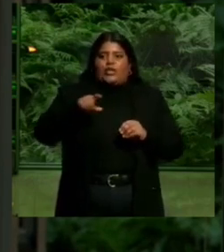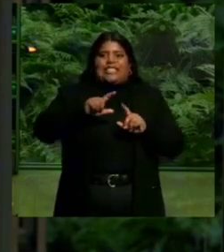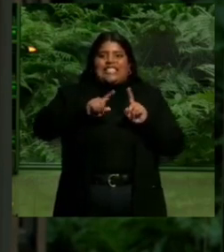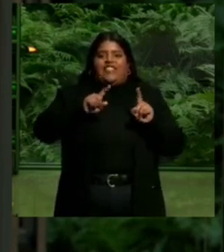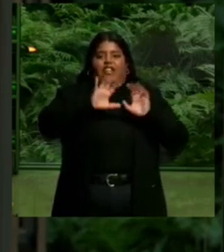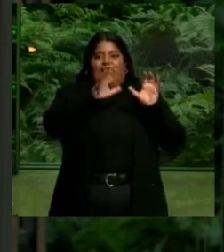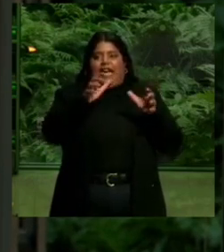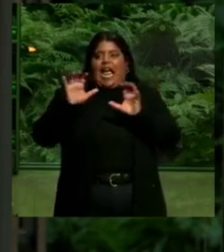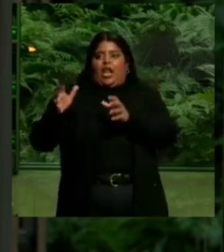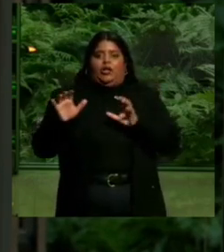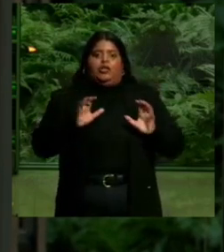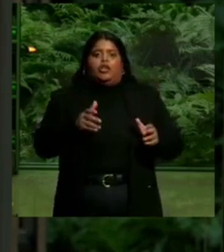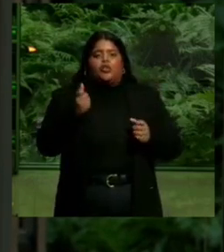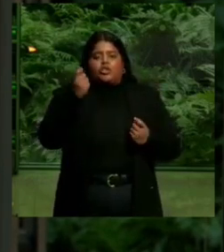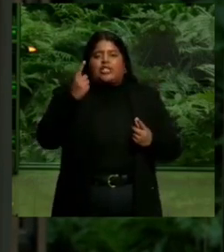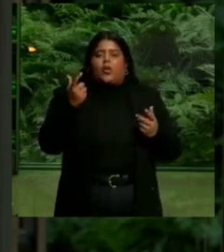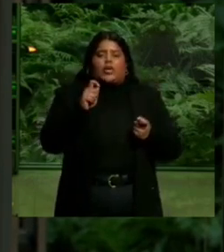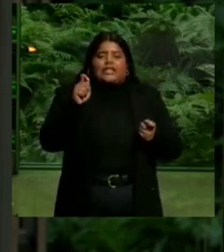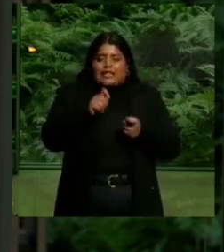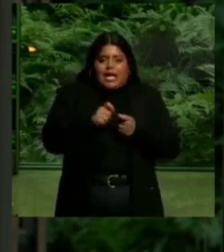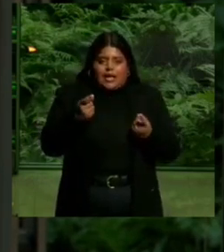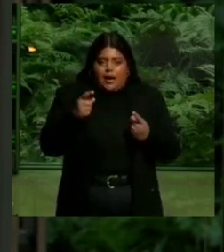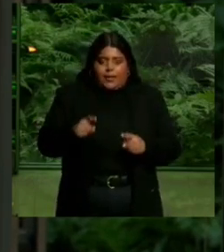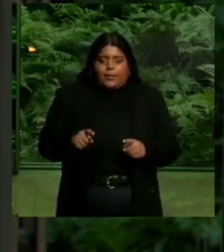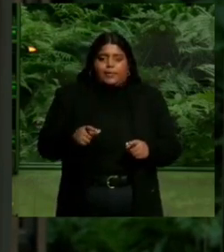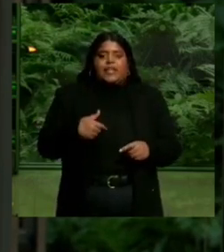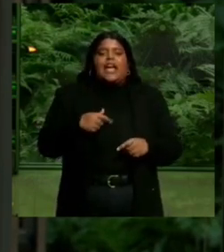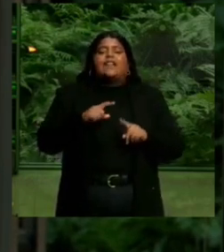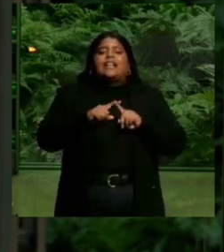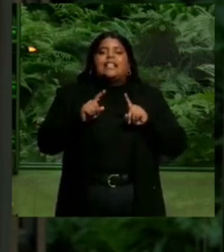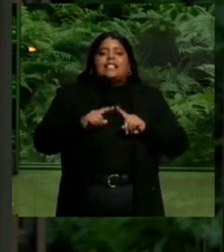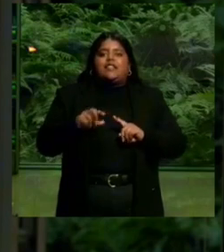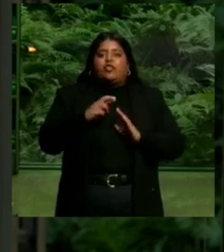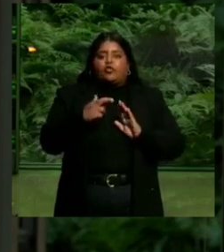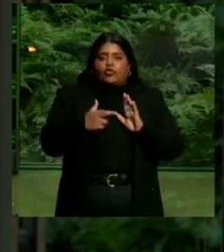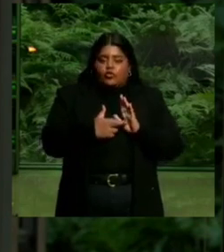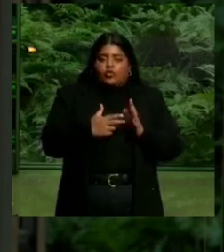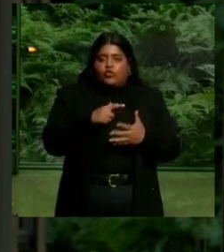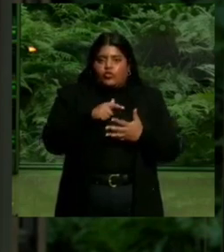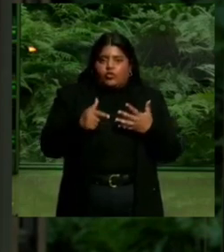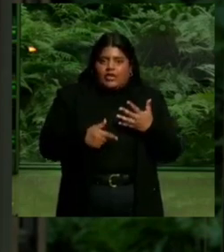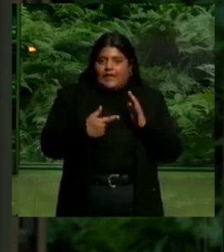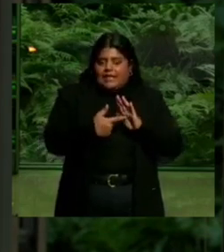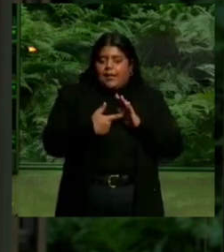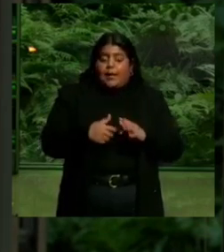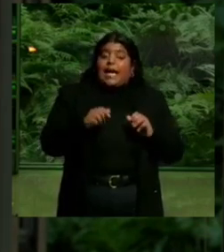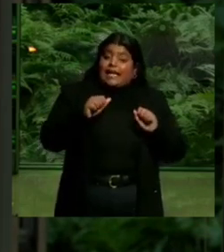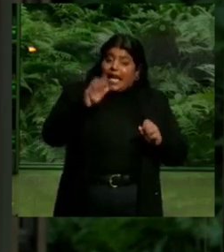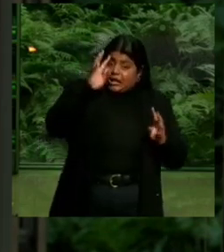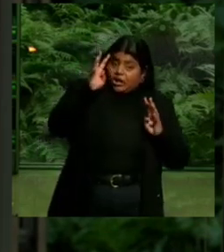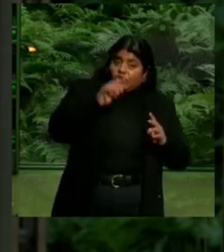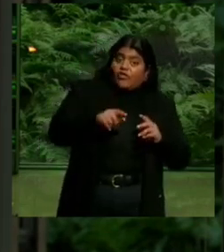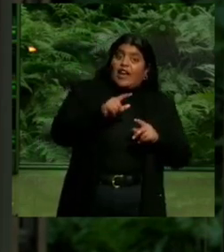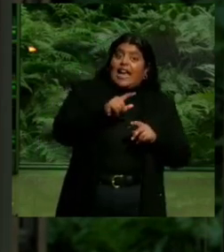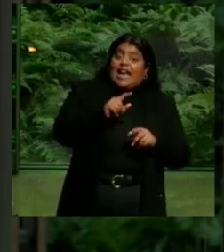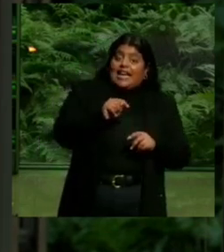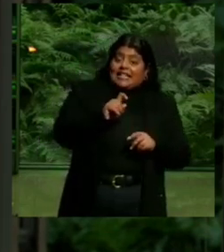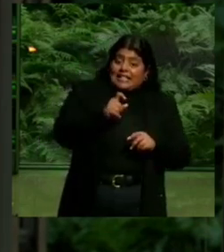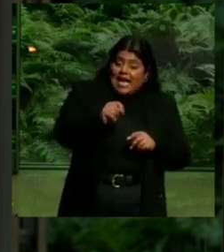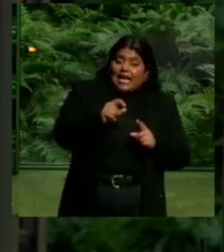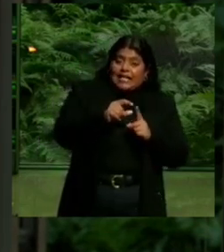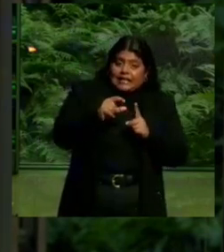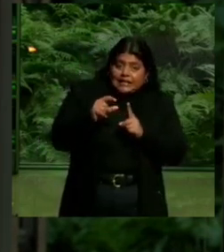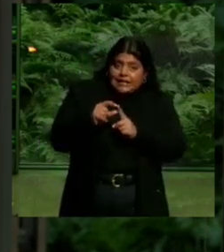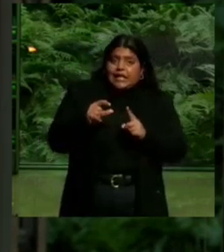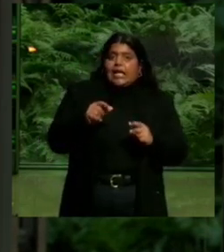happening. So there are 5 things it does, and I will walk through some examples. Number 1, it can generate text, images, voice, and video, and it can